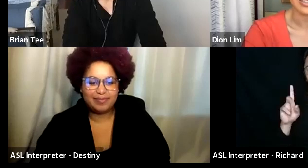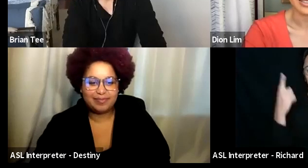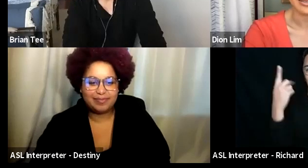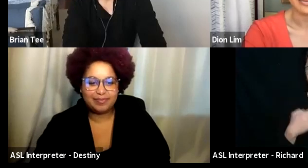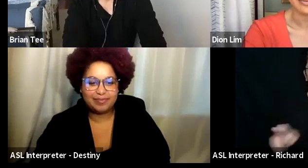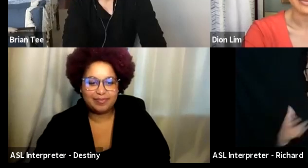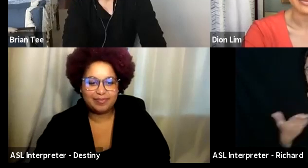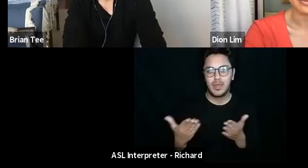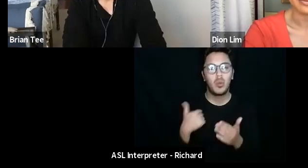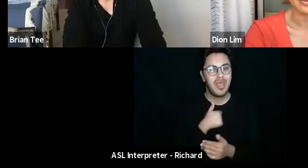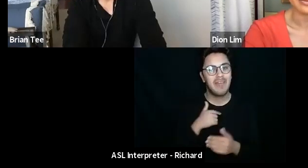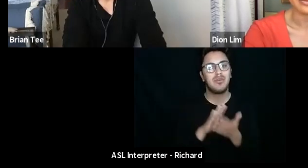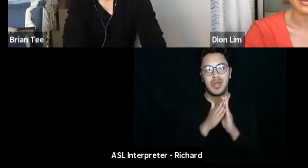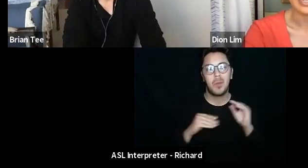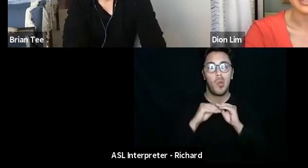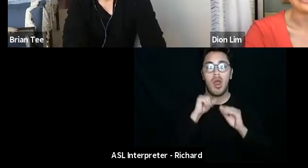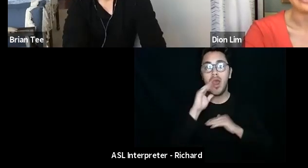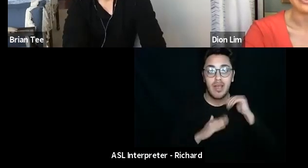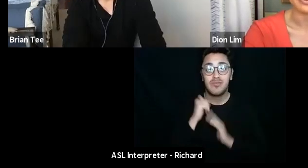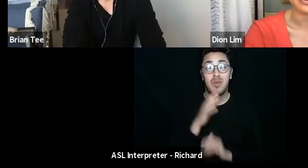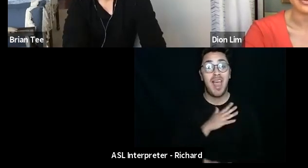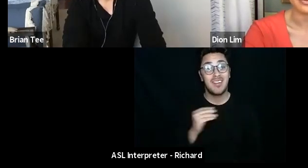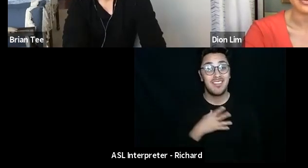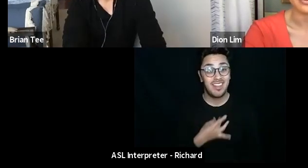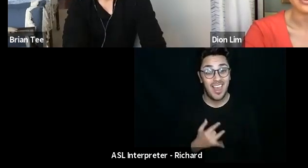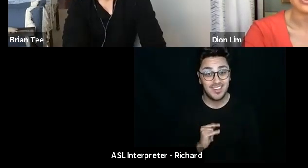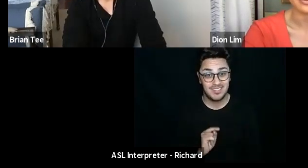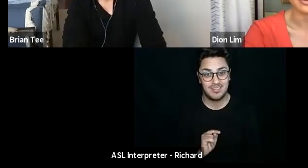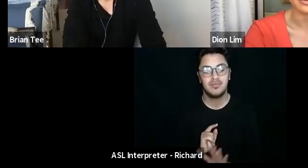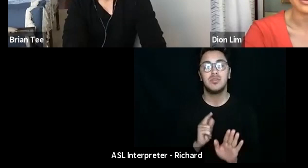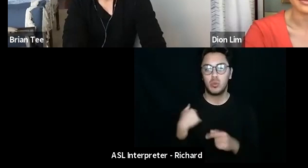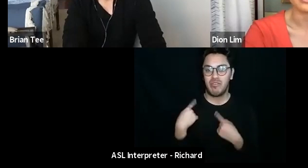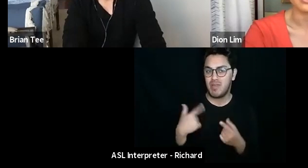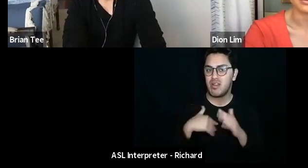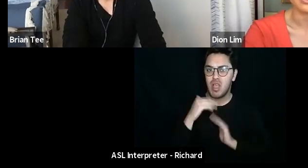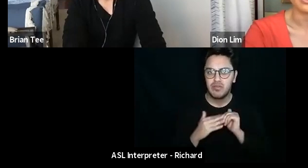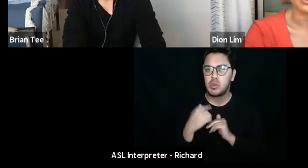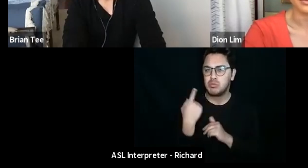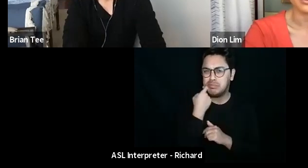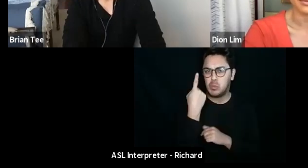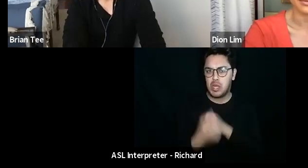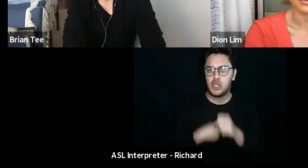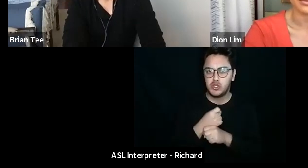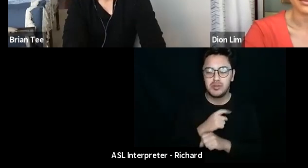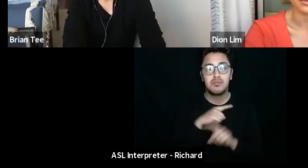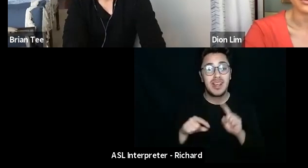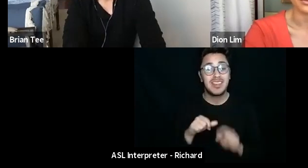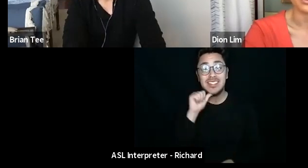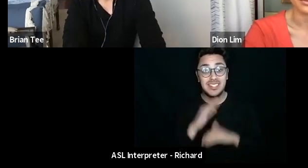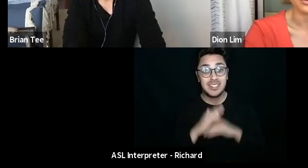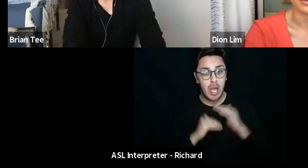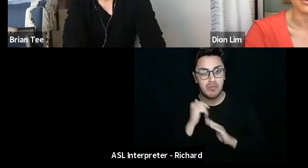more uncomfortable and like it. All of us have been uncomfortable in this latest year, but the discomfort